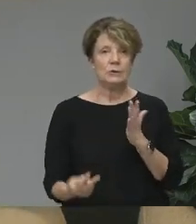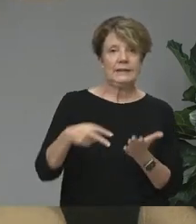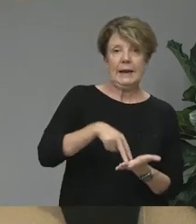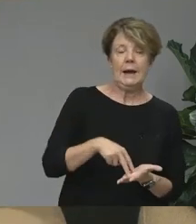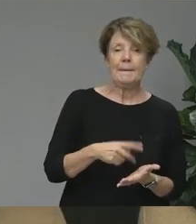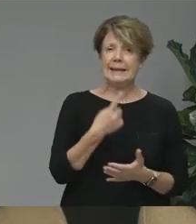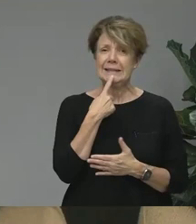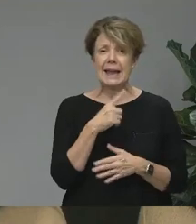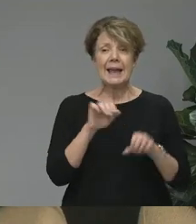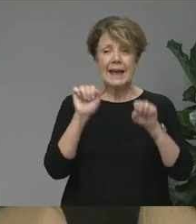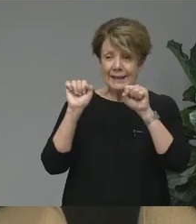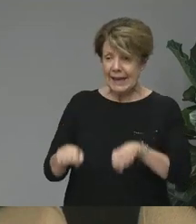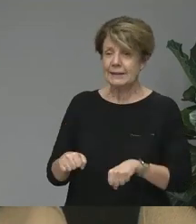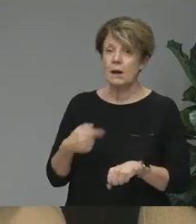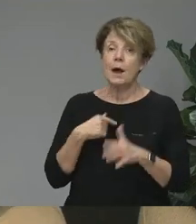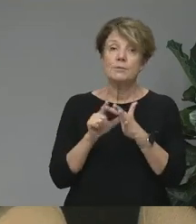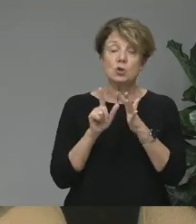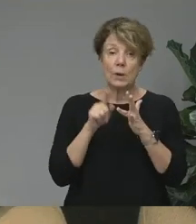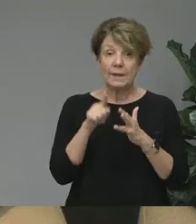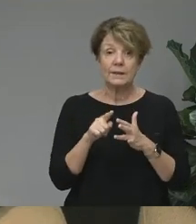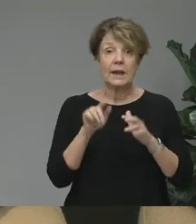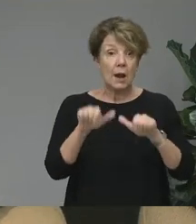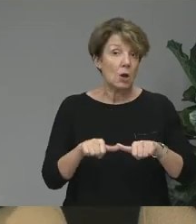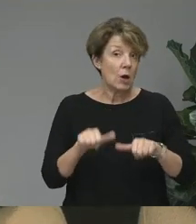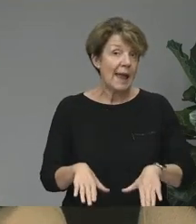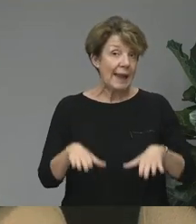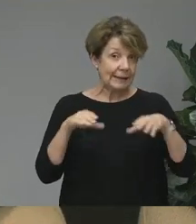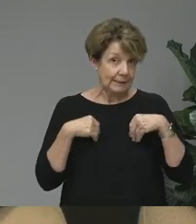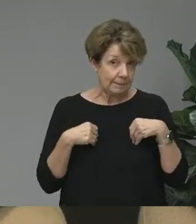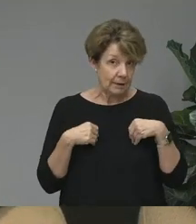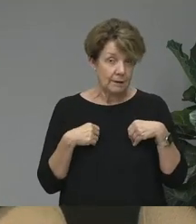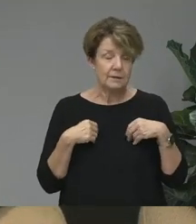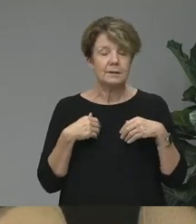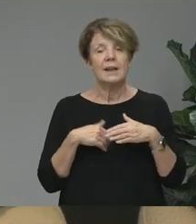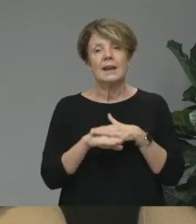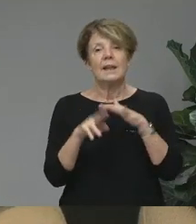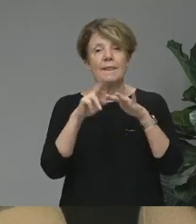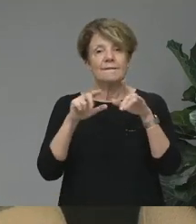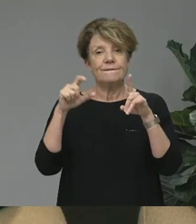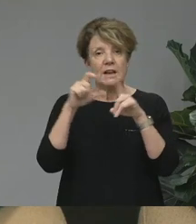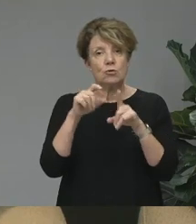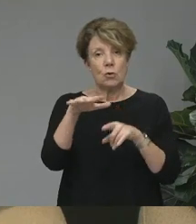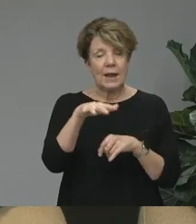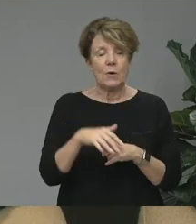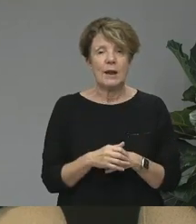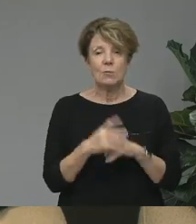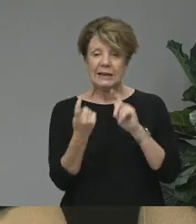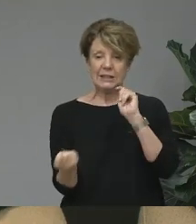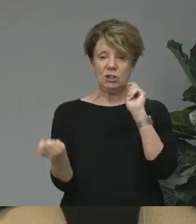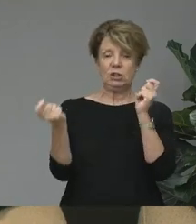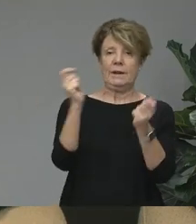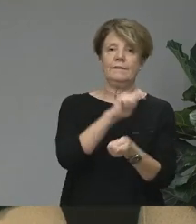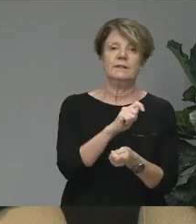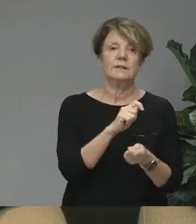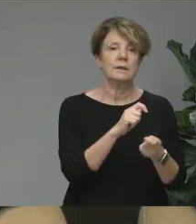say, yes, I am doing this and I'm okay with it in the federal sphere, it shifts that whole dial